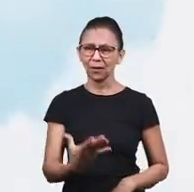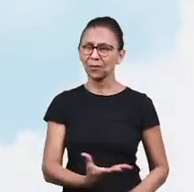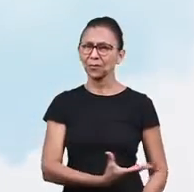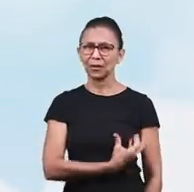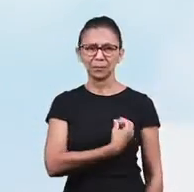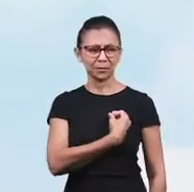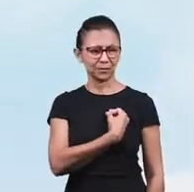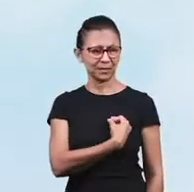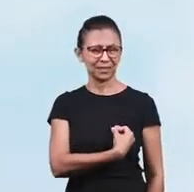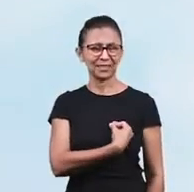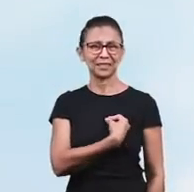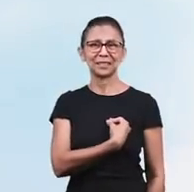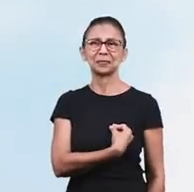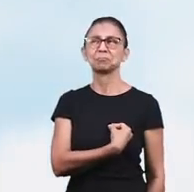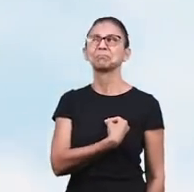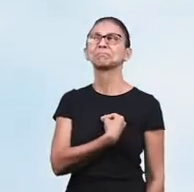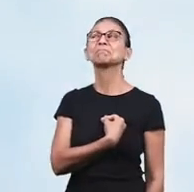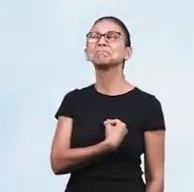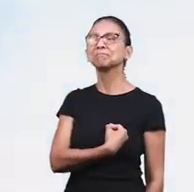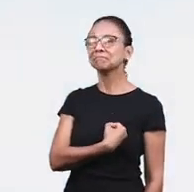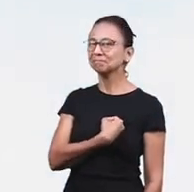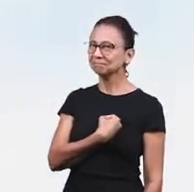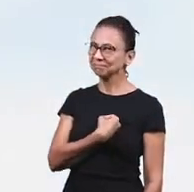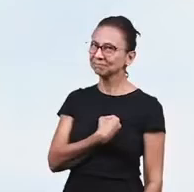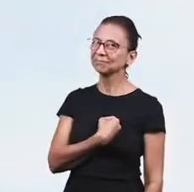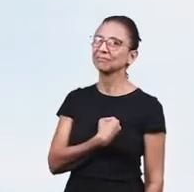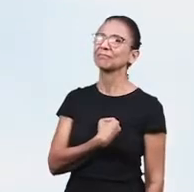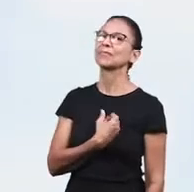I want Jesus to save me.